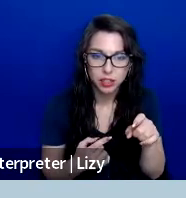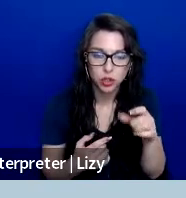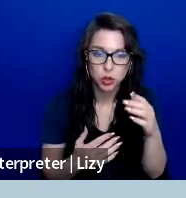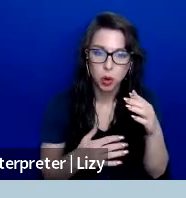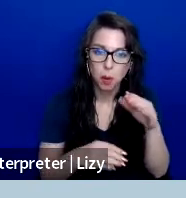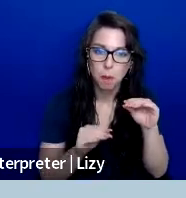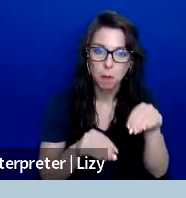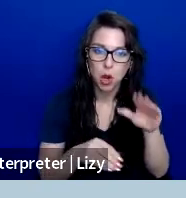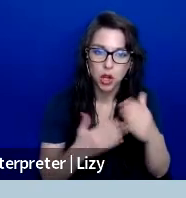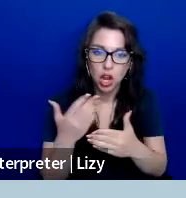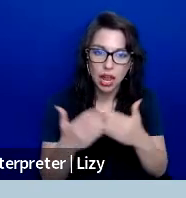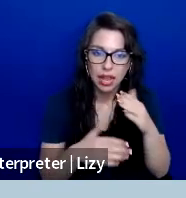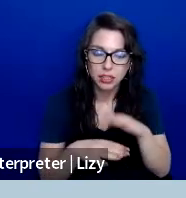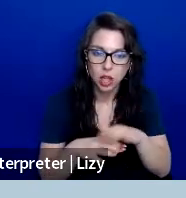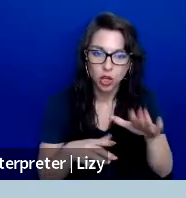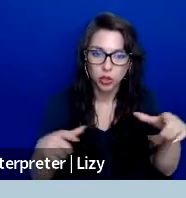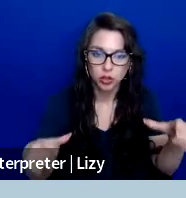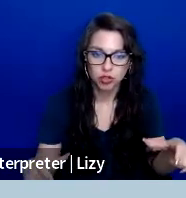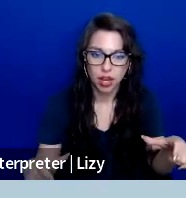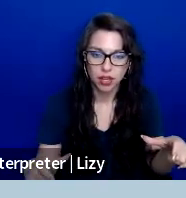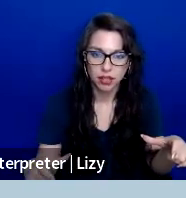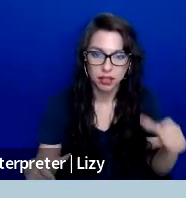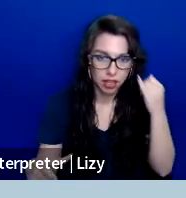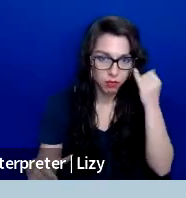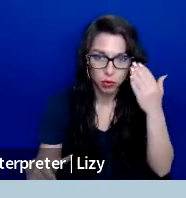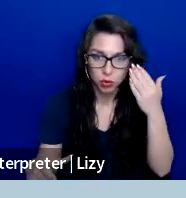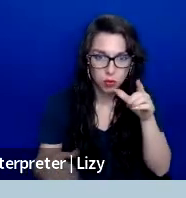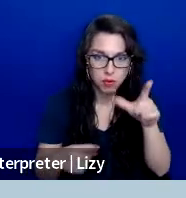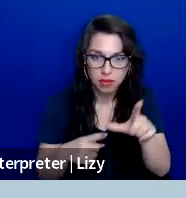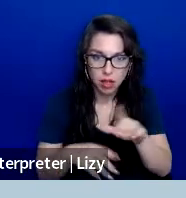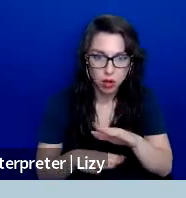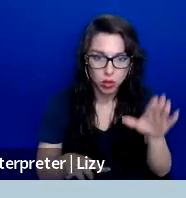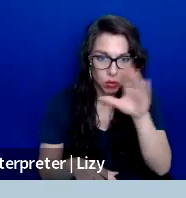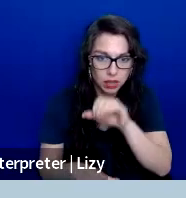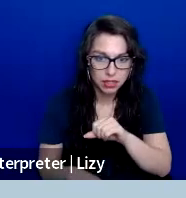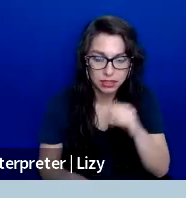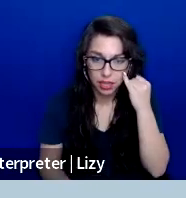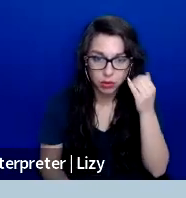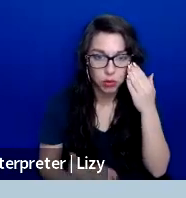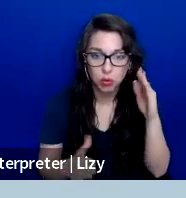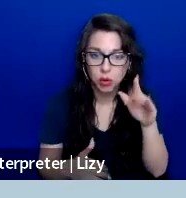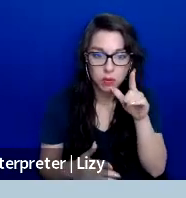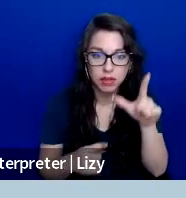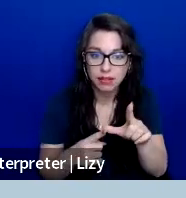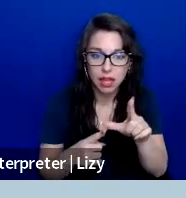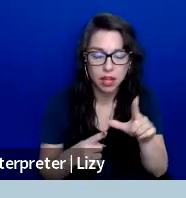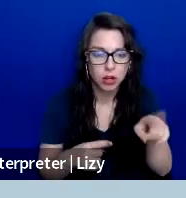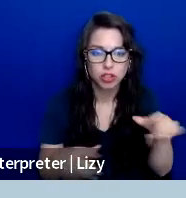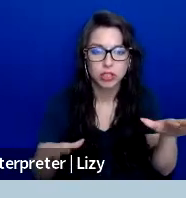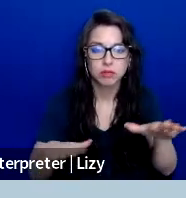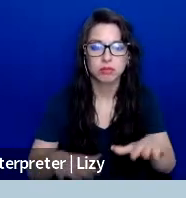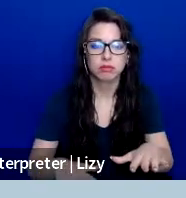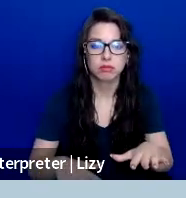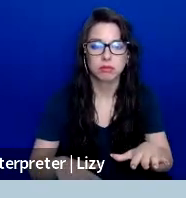is, put your hands on your tray and don't guess. Just put your hands on your tray if you don't know the letter. Or hold